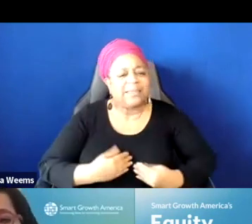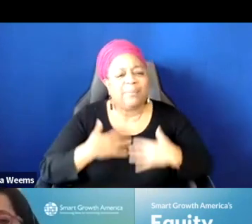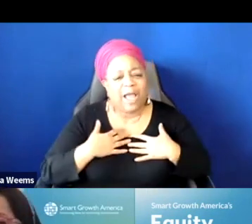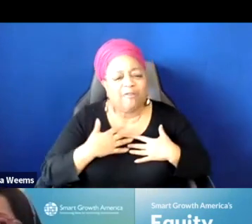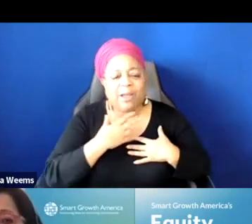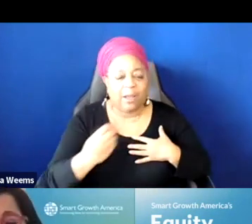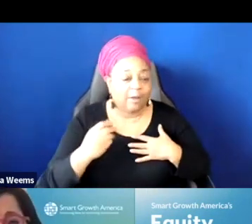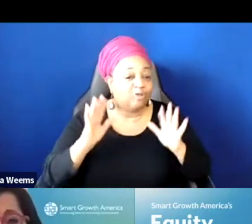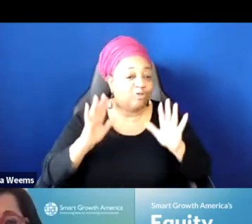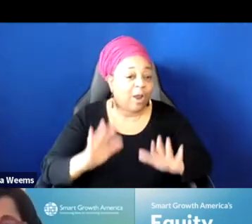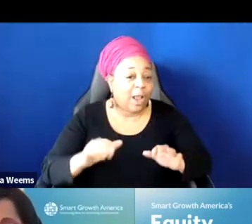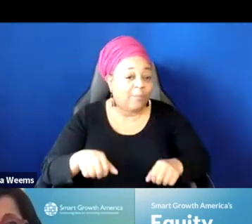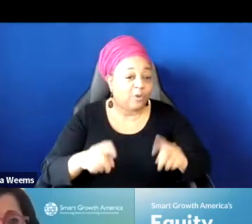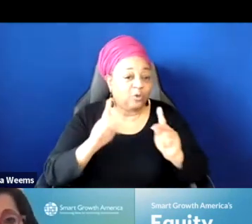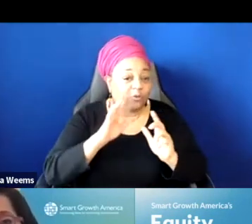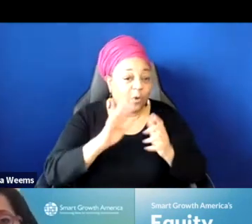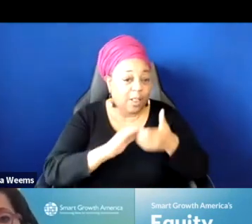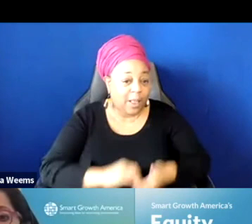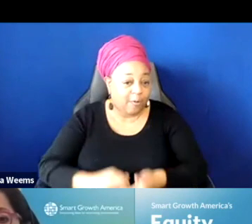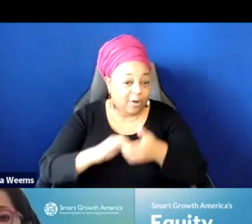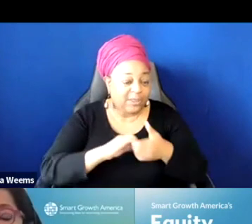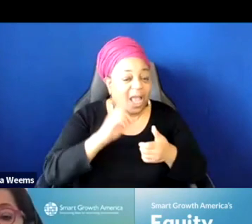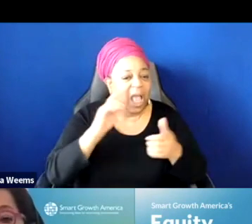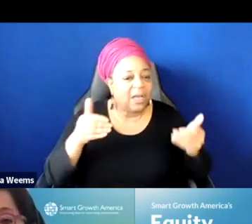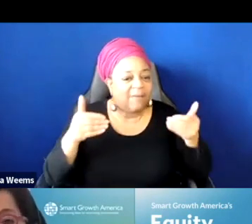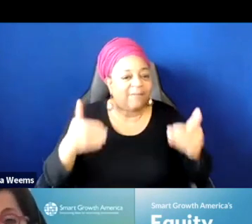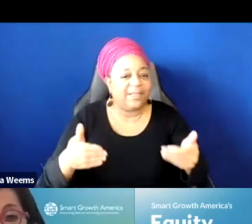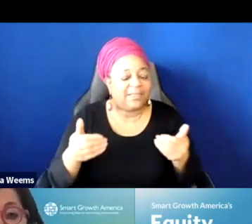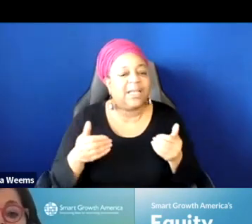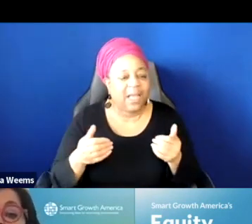great opportunities for collaboration and for advancing equity through brownfields redevelopment.